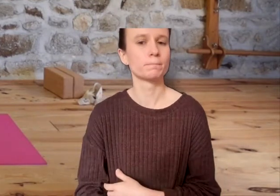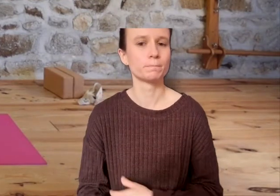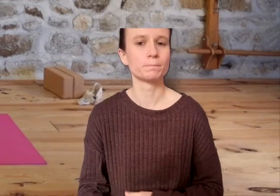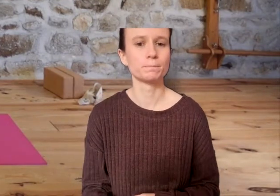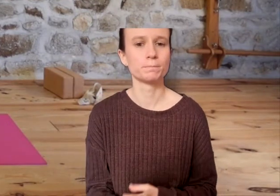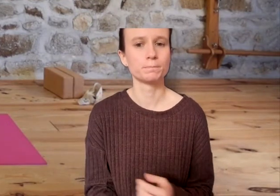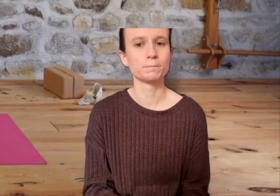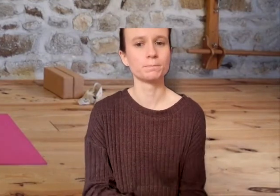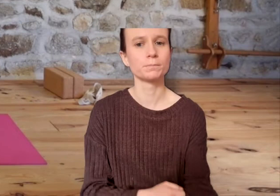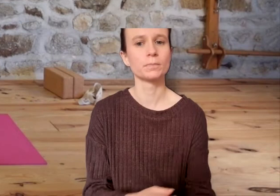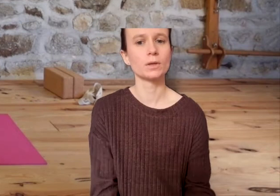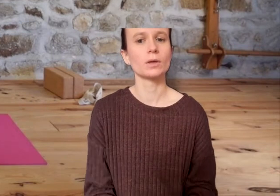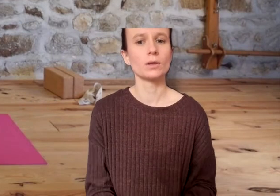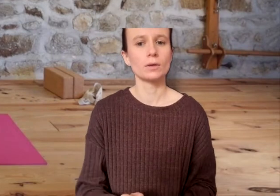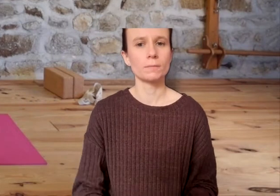clearer.